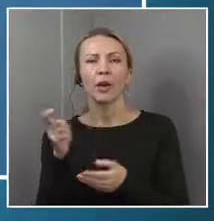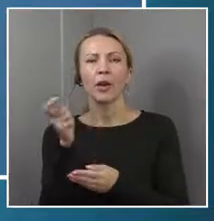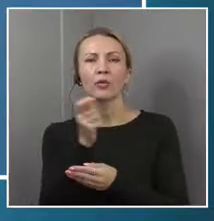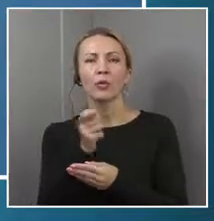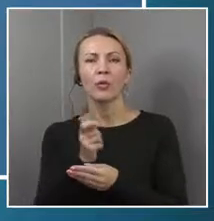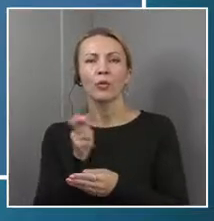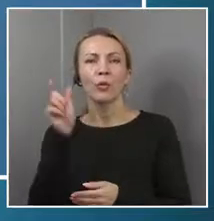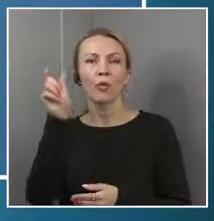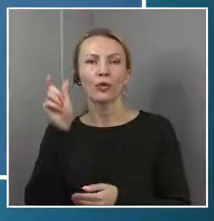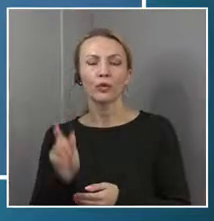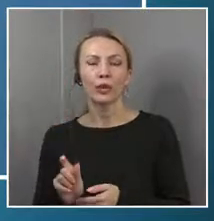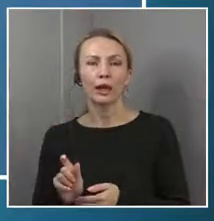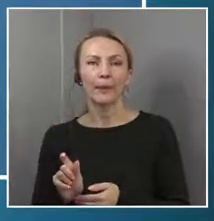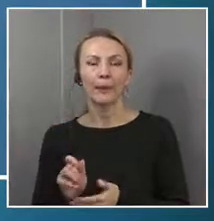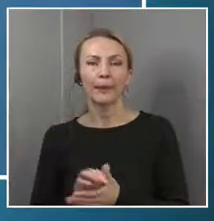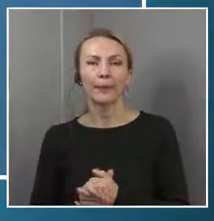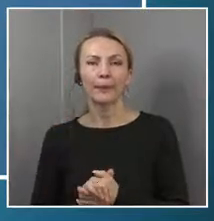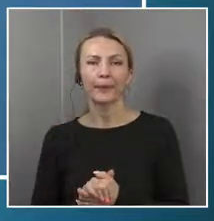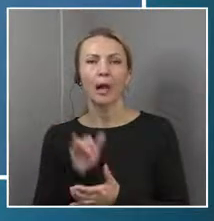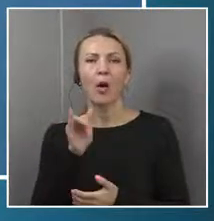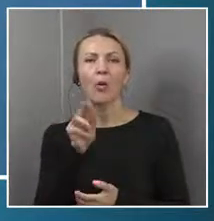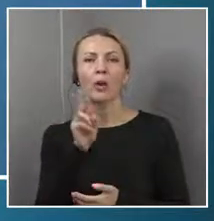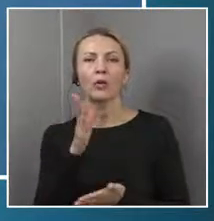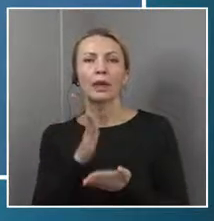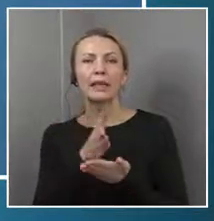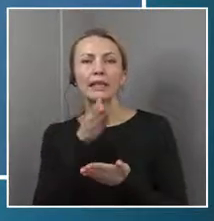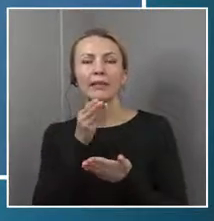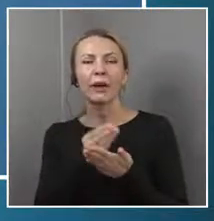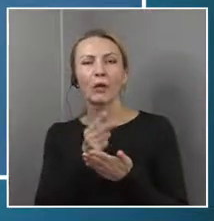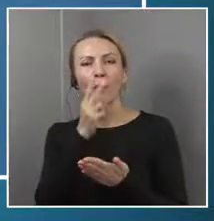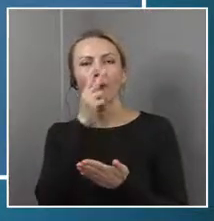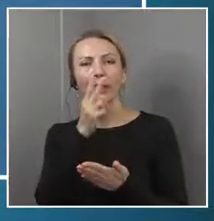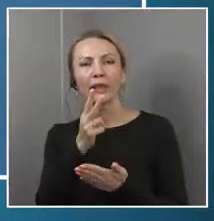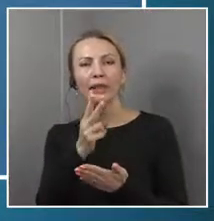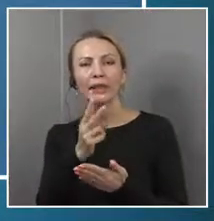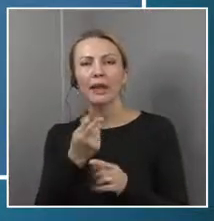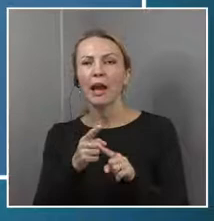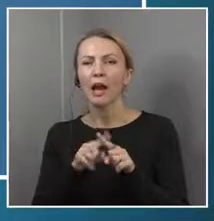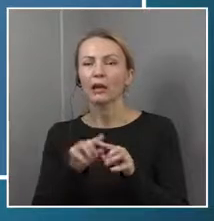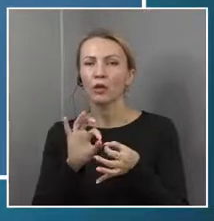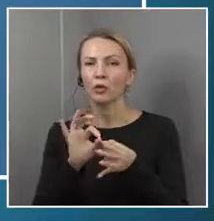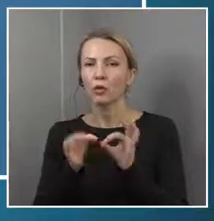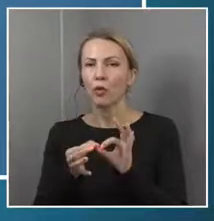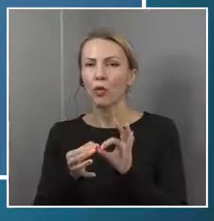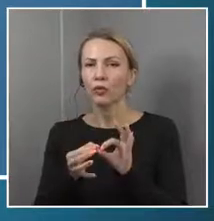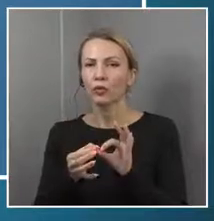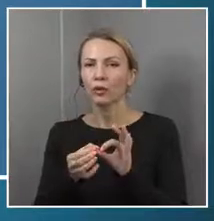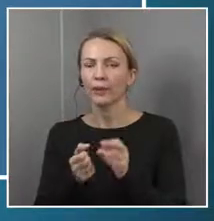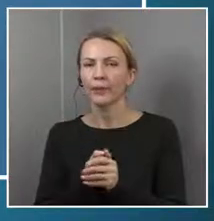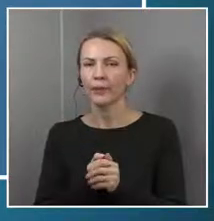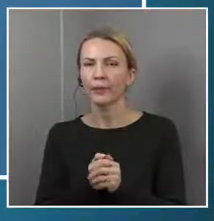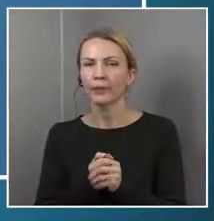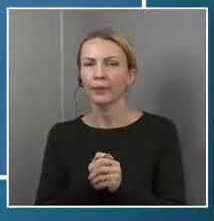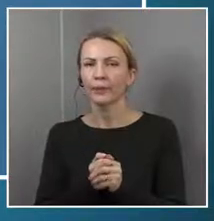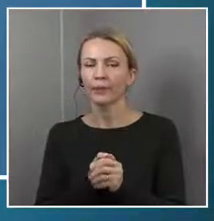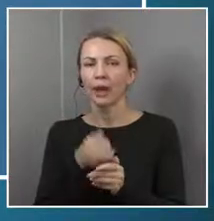have a vision in their life. And this is really difficult. So I'm not a dealer,